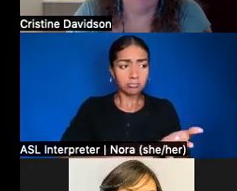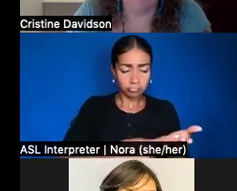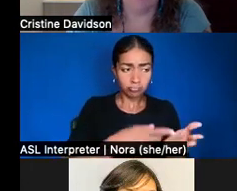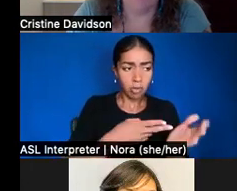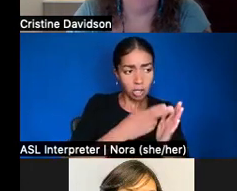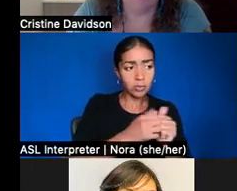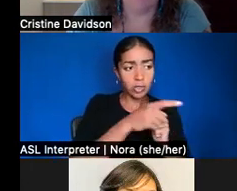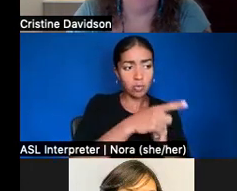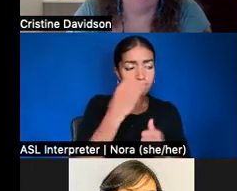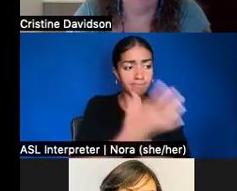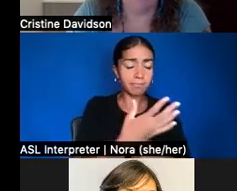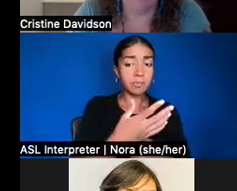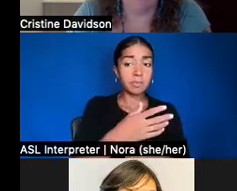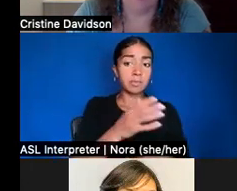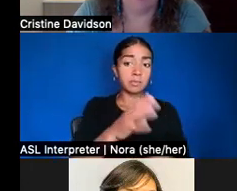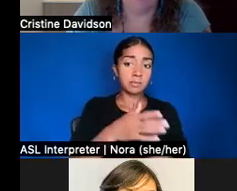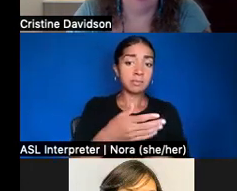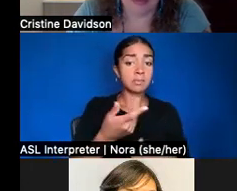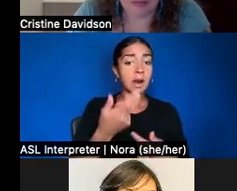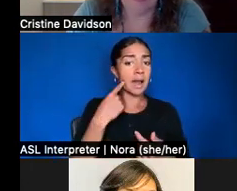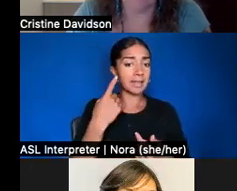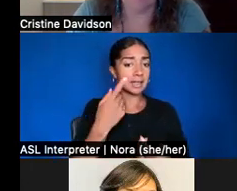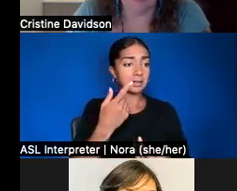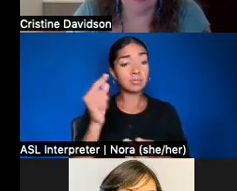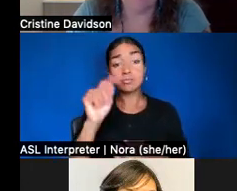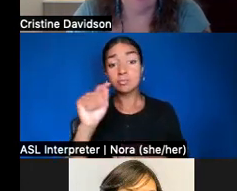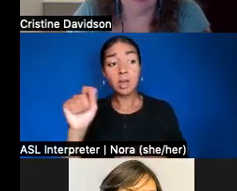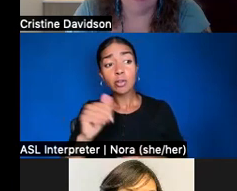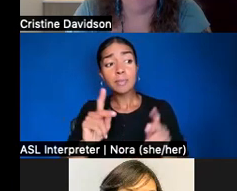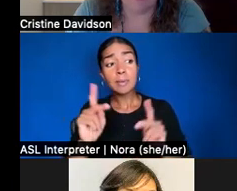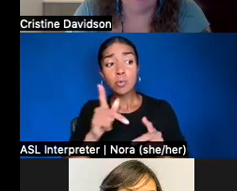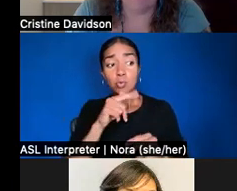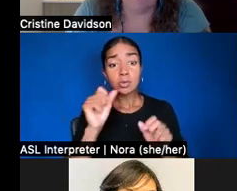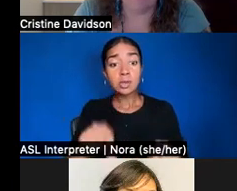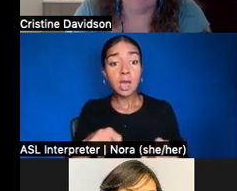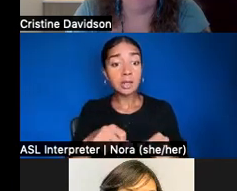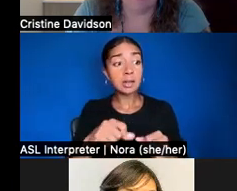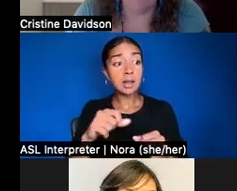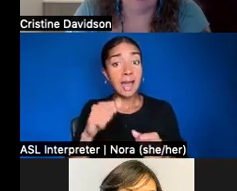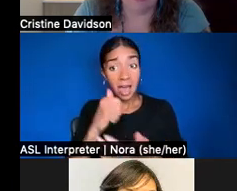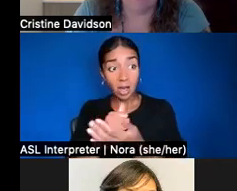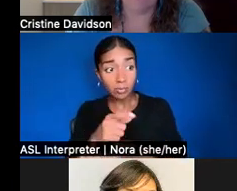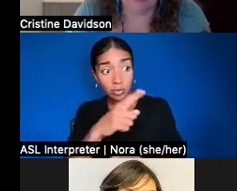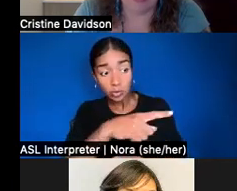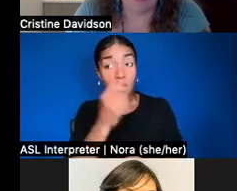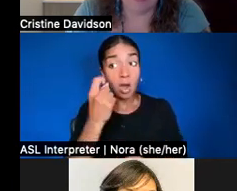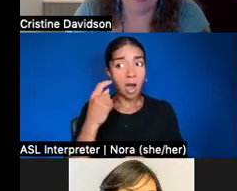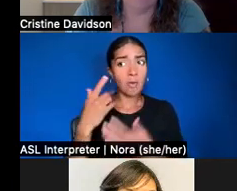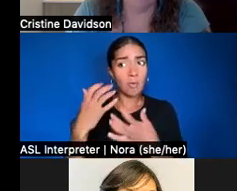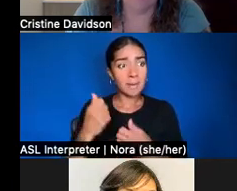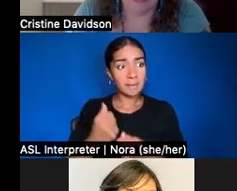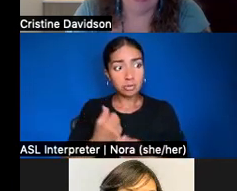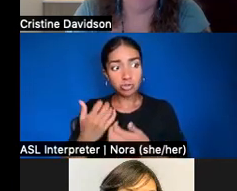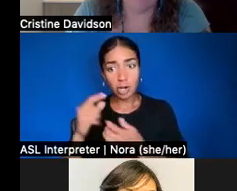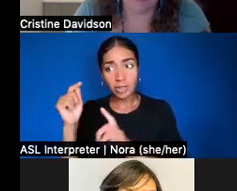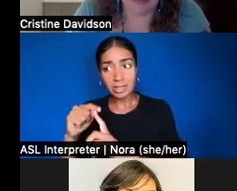really feel like there's some other people that could help you out, and I really want to be able to share that with them. But I'm not going to hide it.